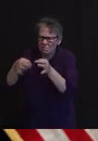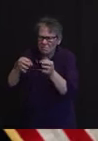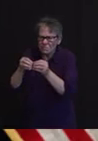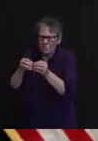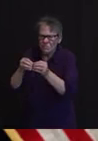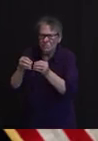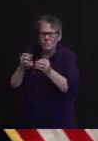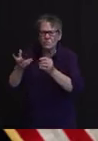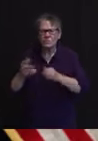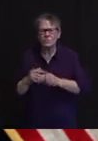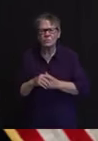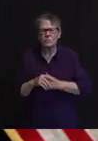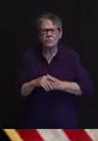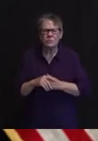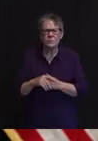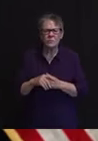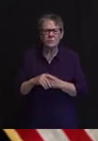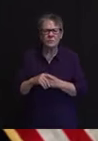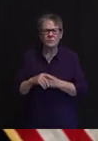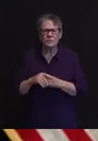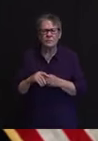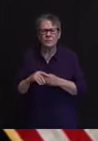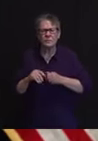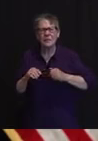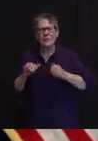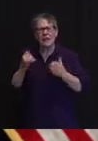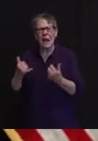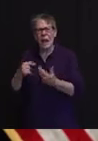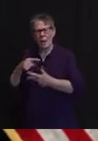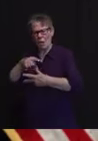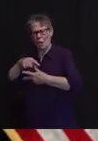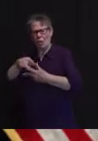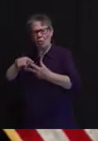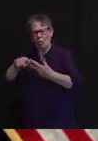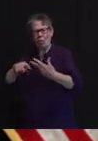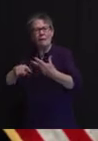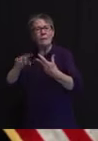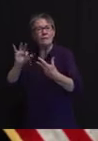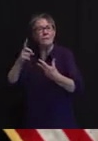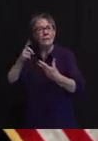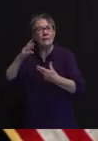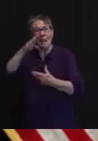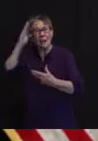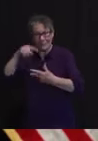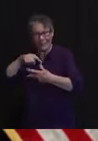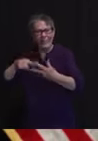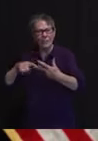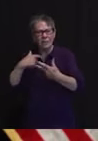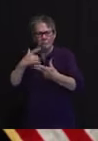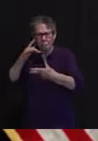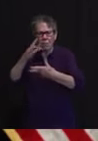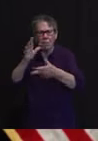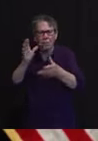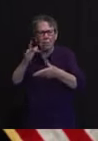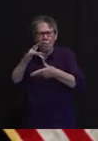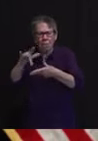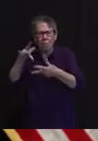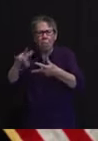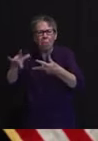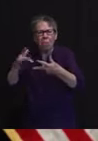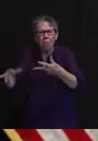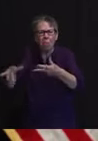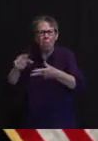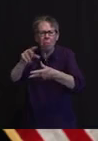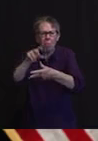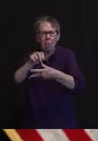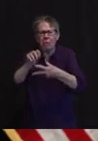B? And given the ambulance statistics that the state police superintendent just gave, does it appear that people are